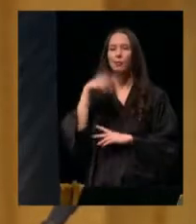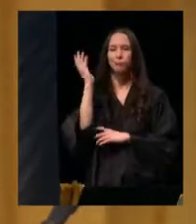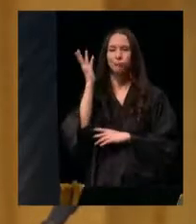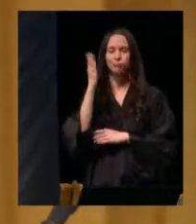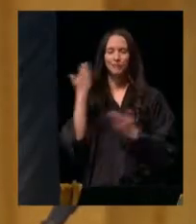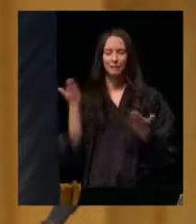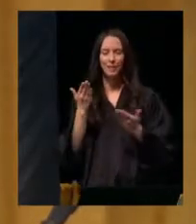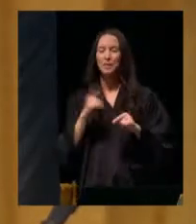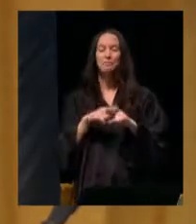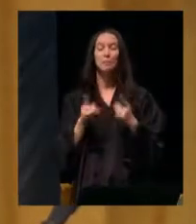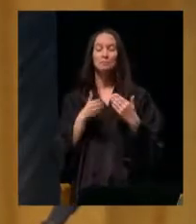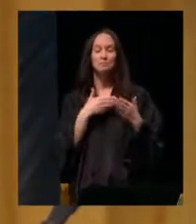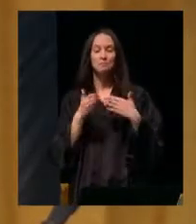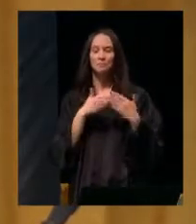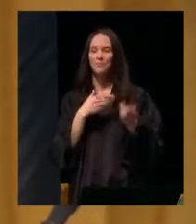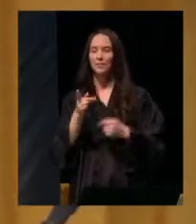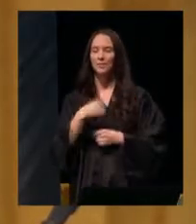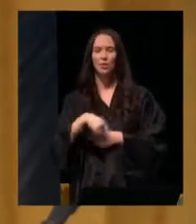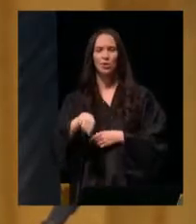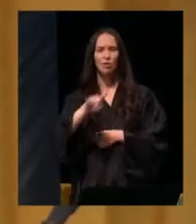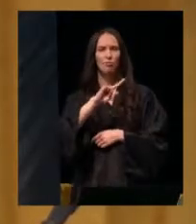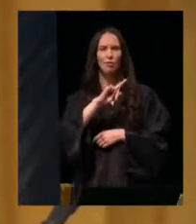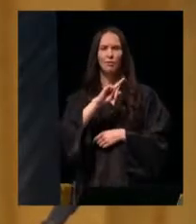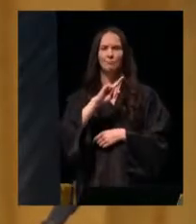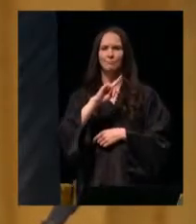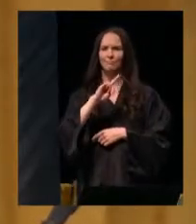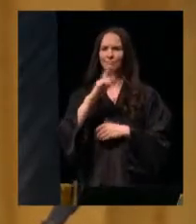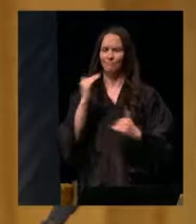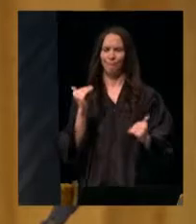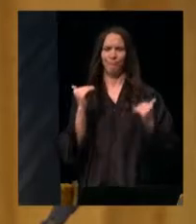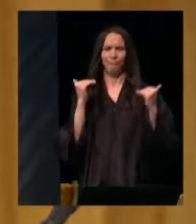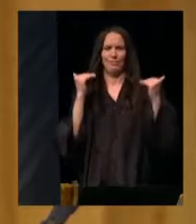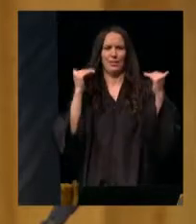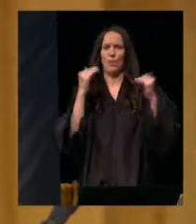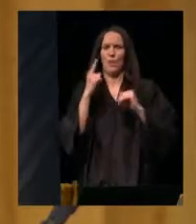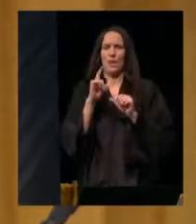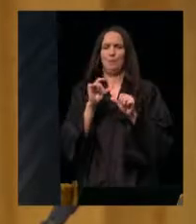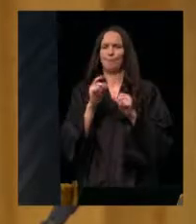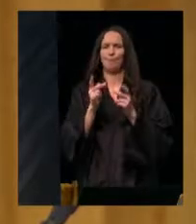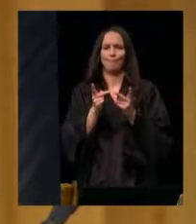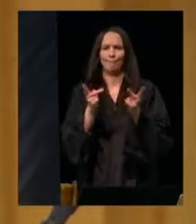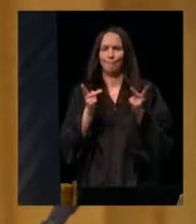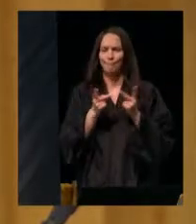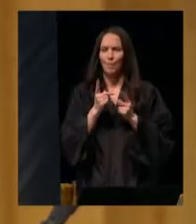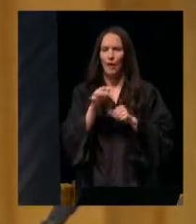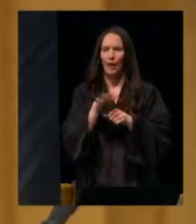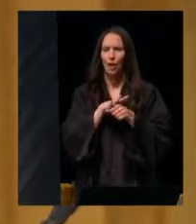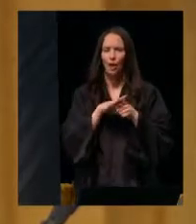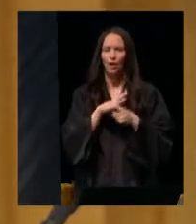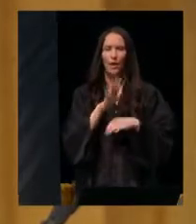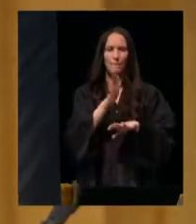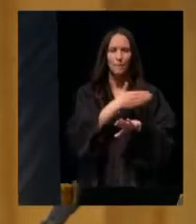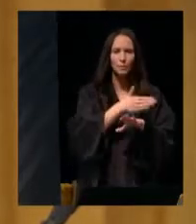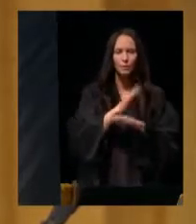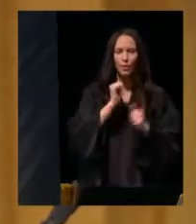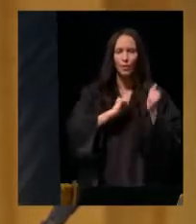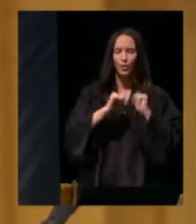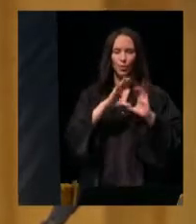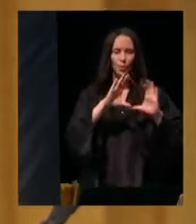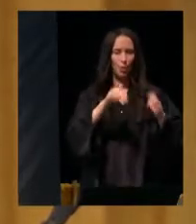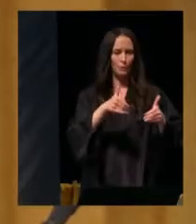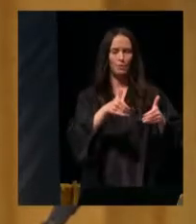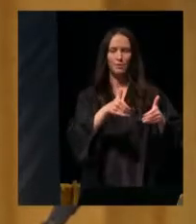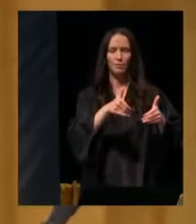individual today has gone above and beyond in at least one area. Our musical and theater groups are